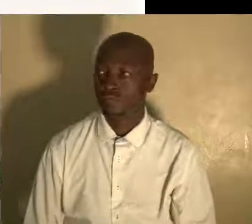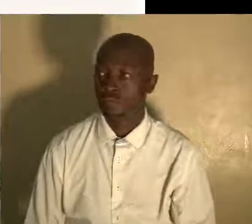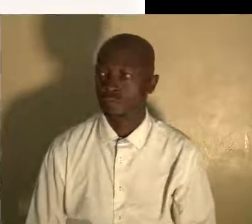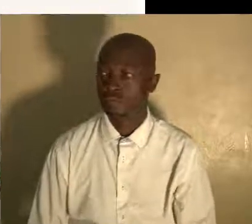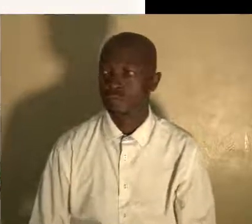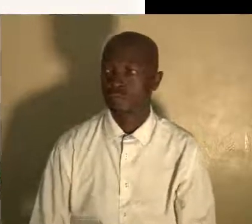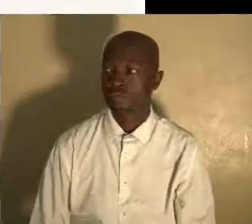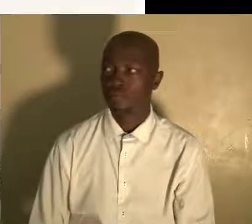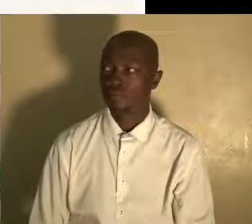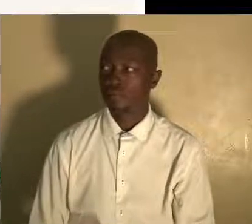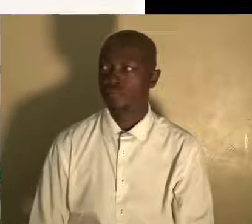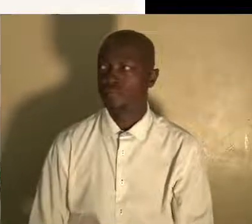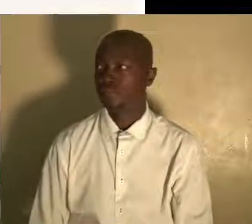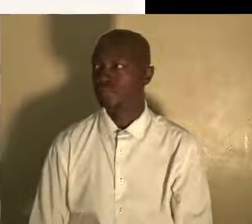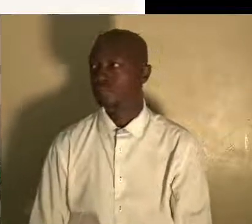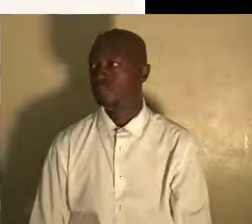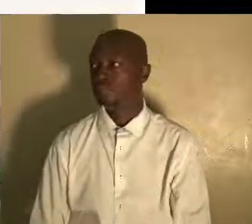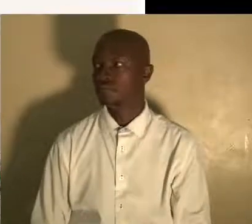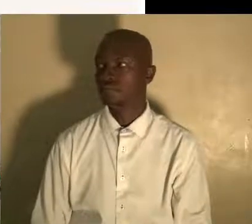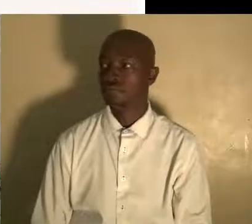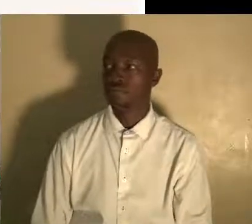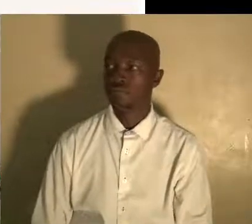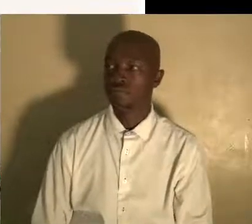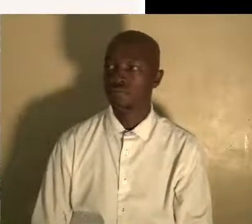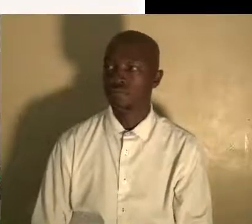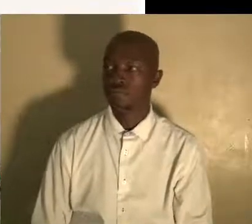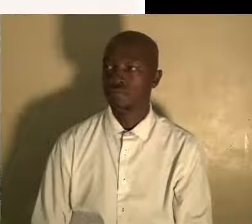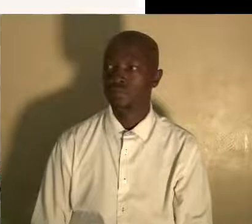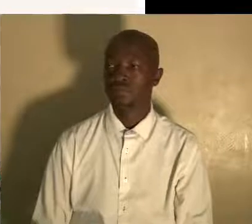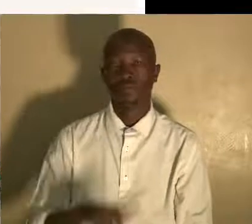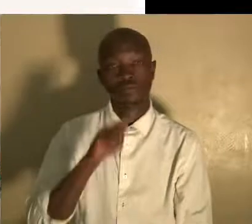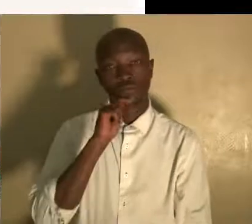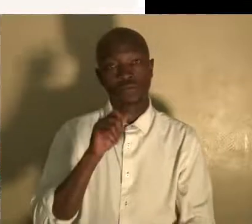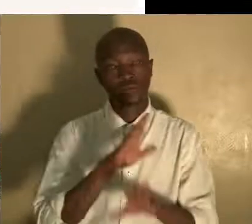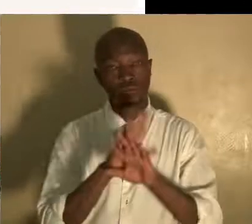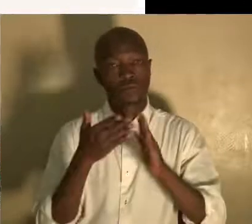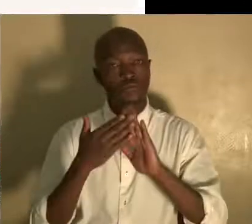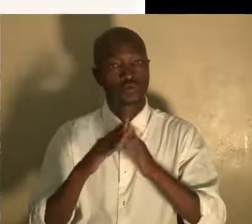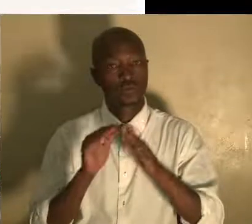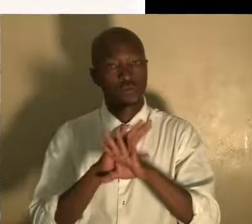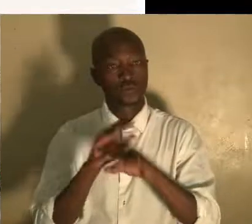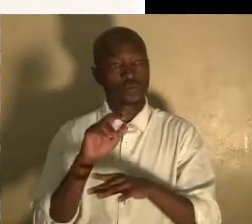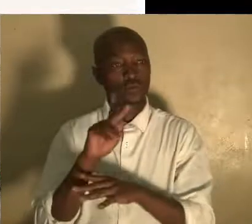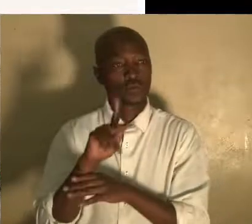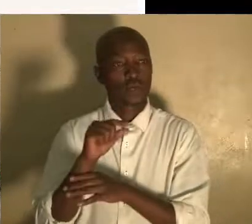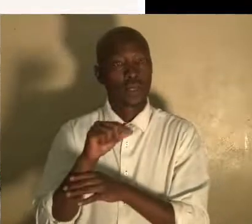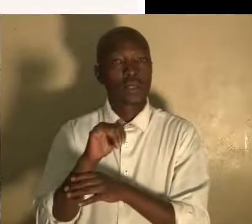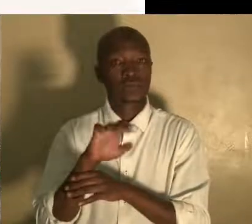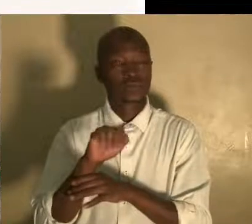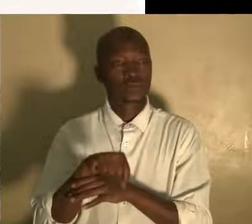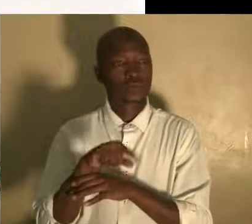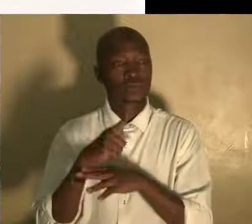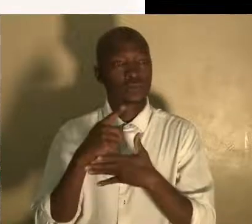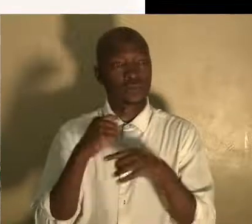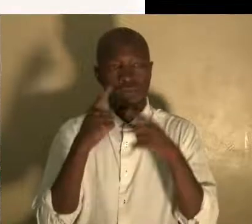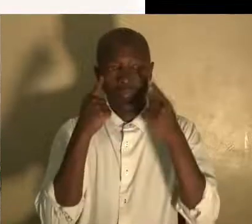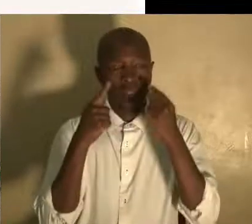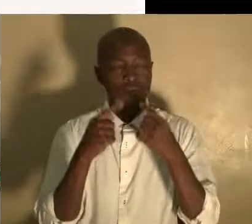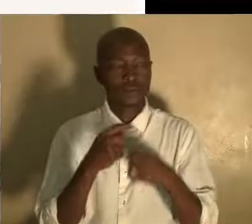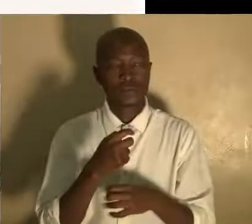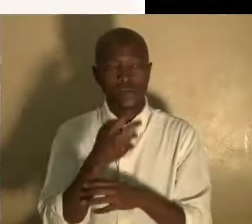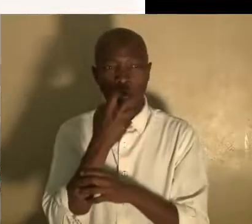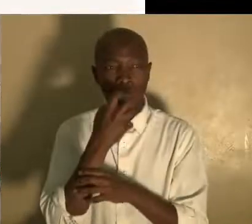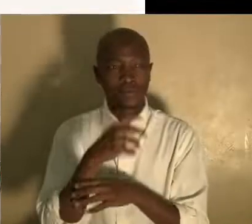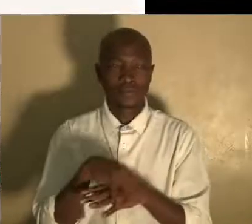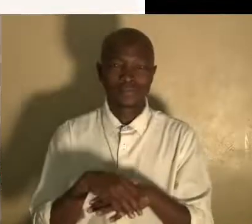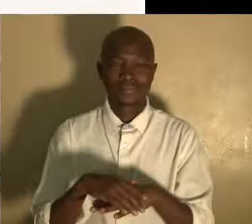right. Good morning, the community of Kagiso. Lekae bagaetso? Ke